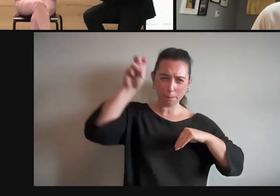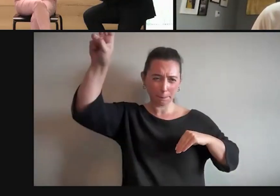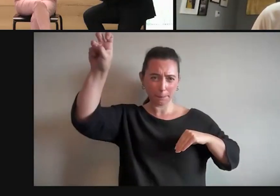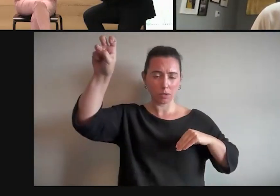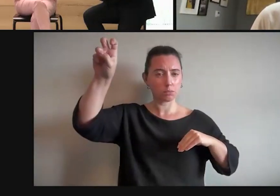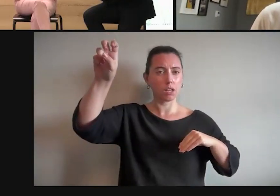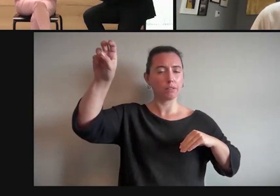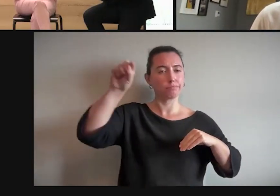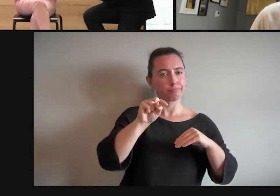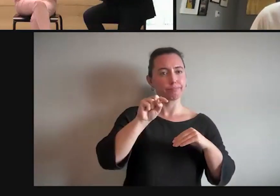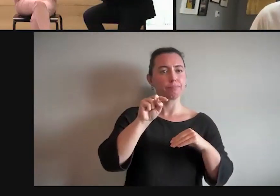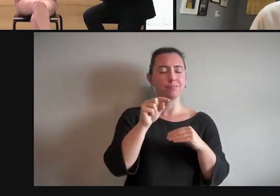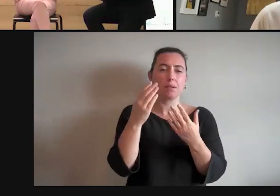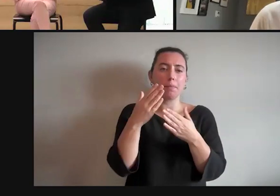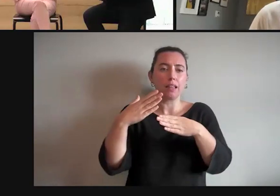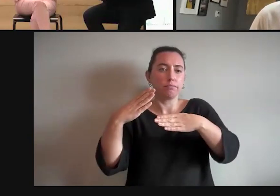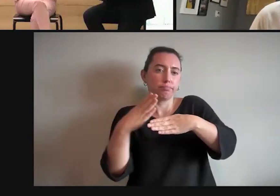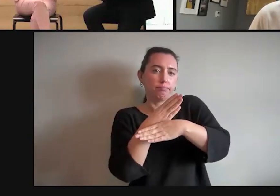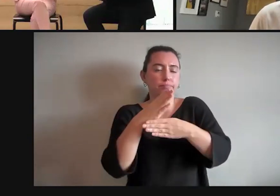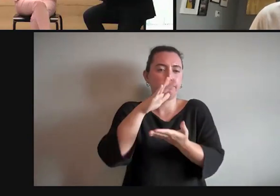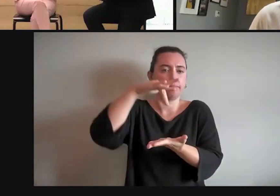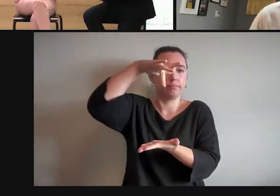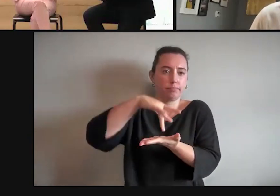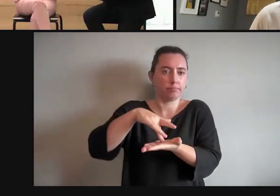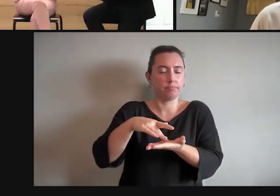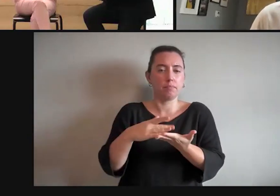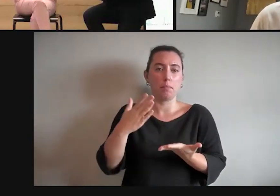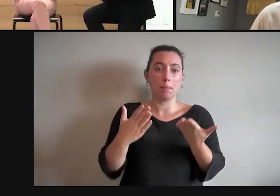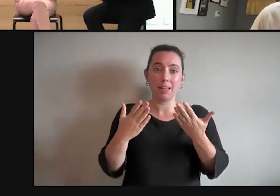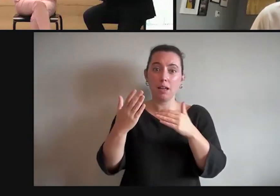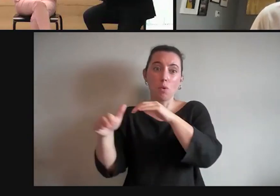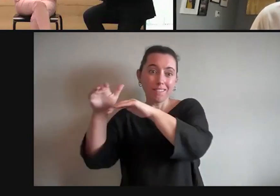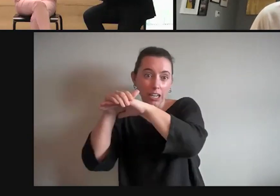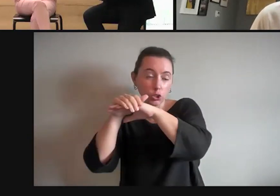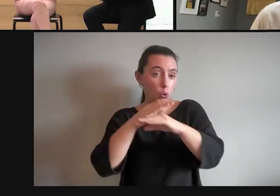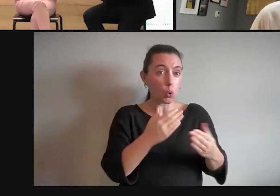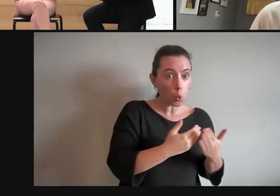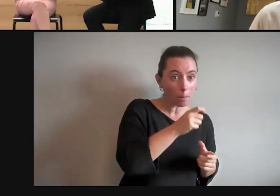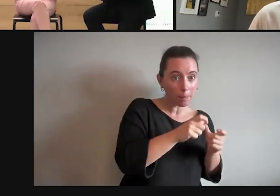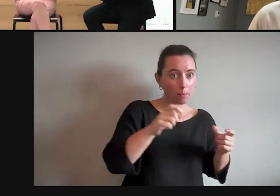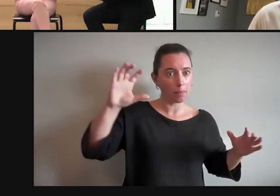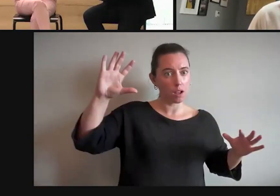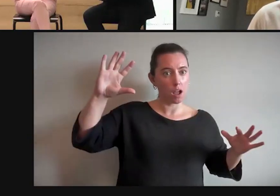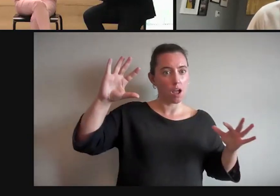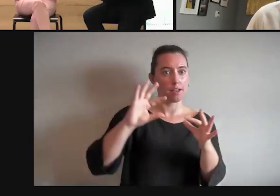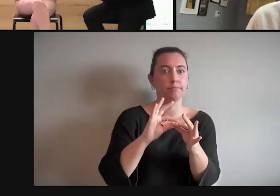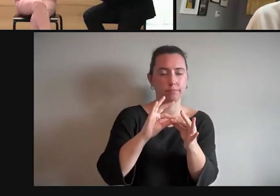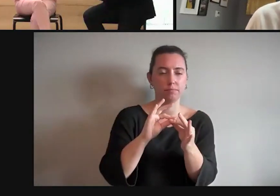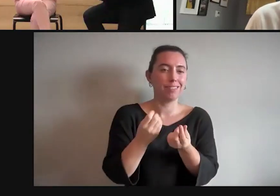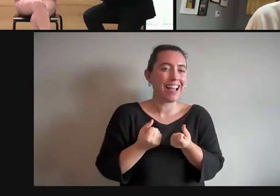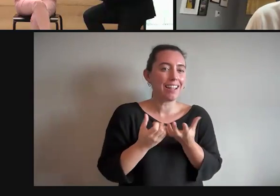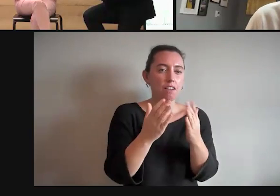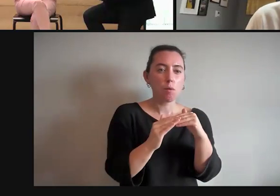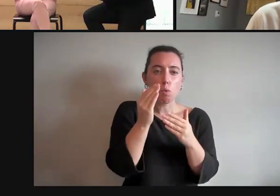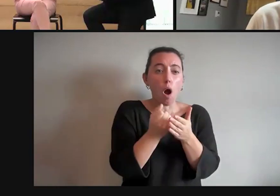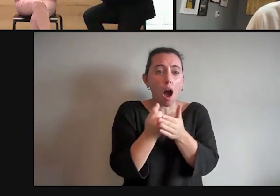to close this gap between the professionals and to give opportunities, for example, for to